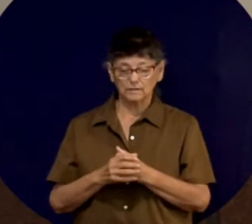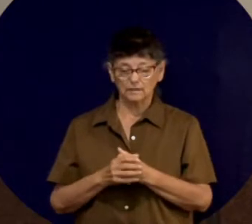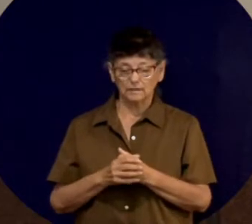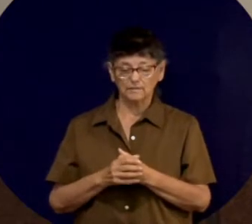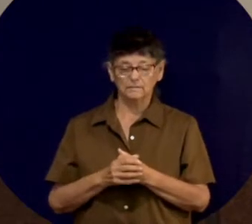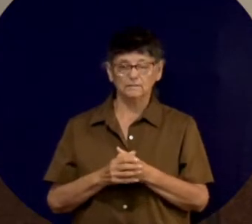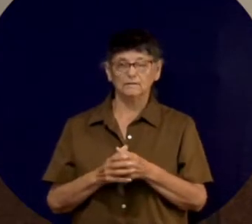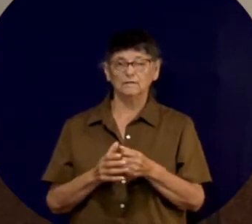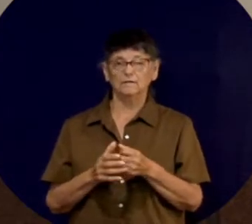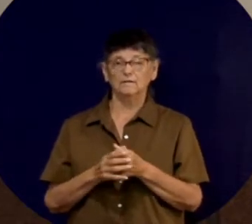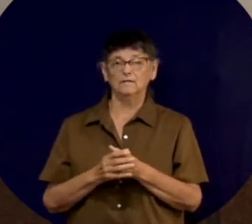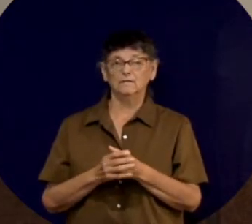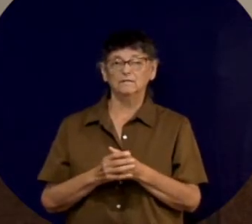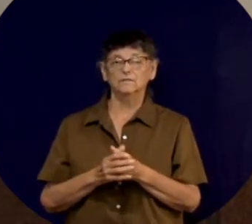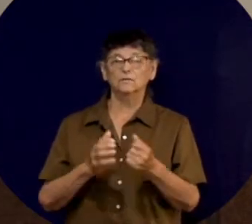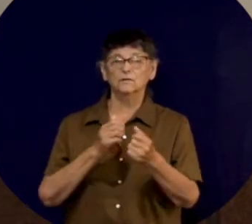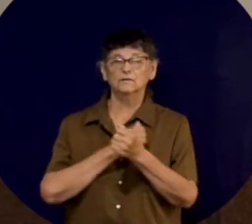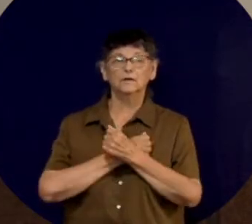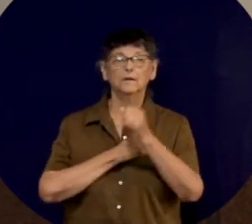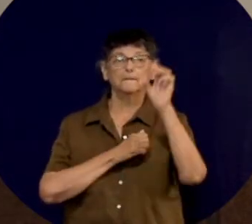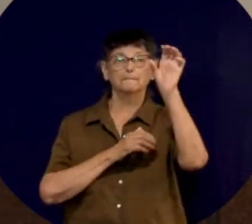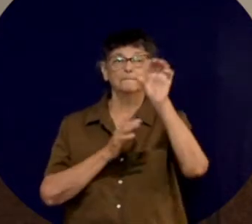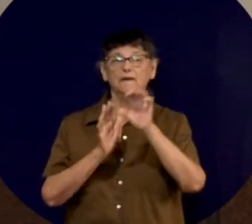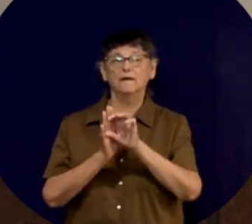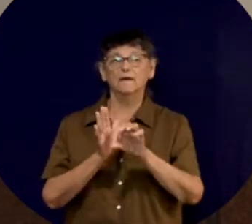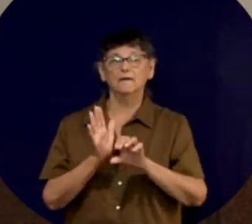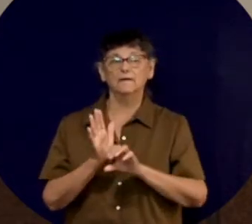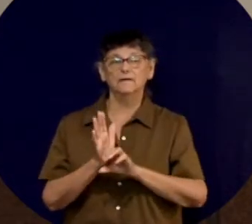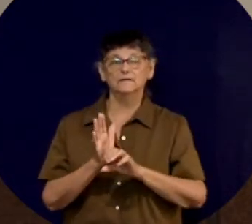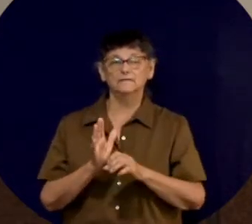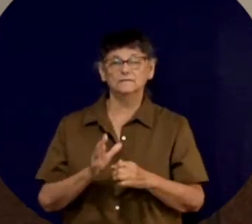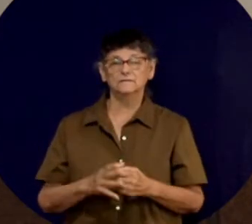Lord, I love your